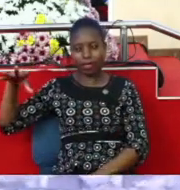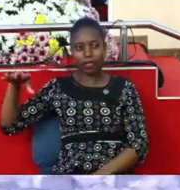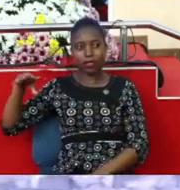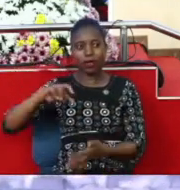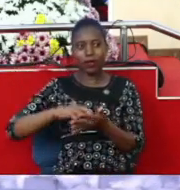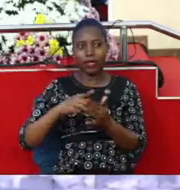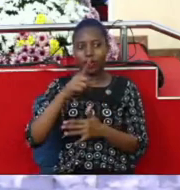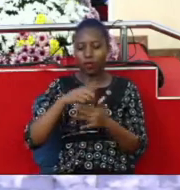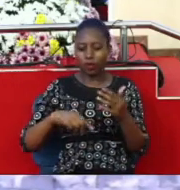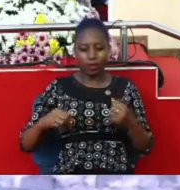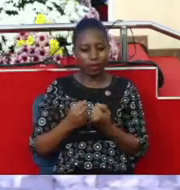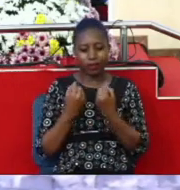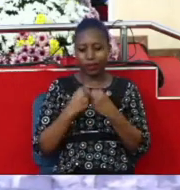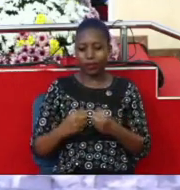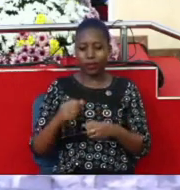conviction.